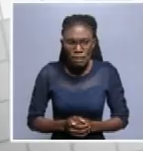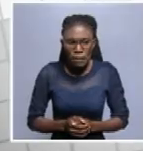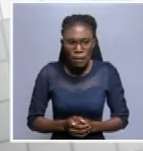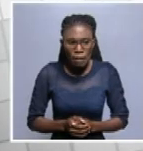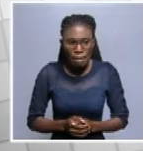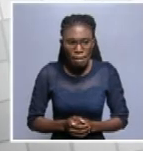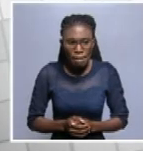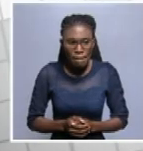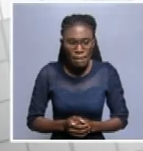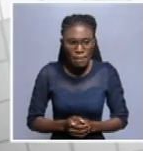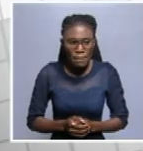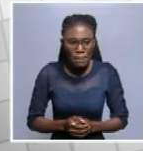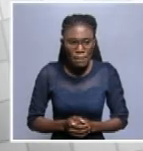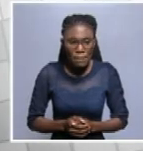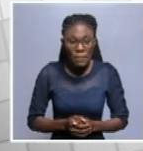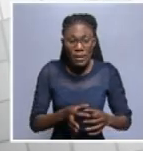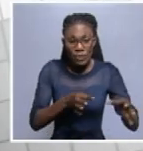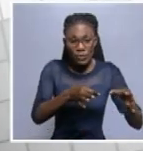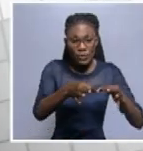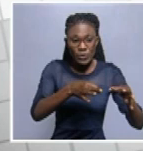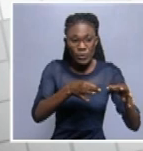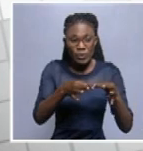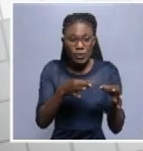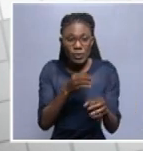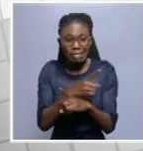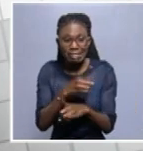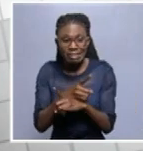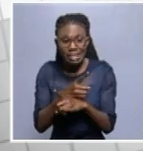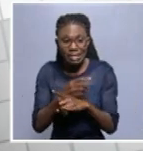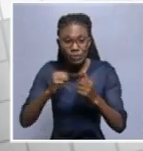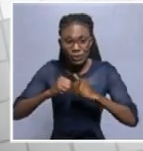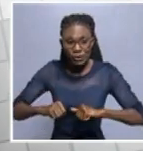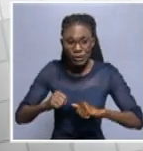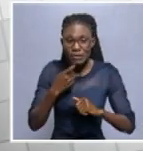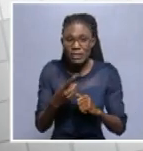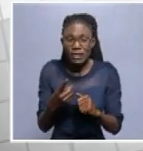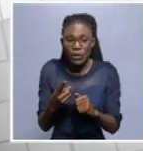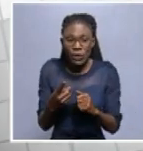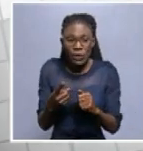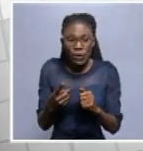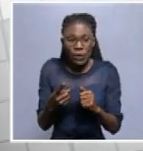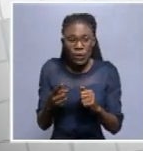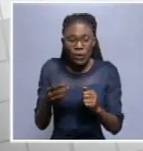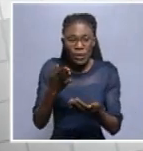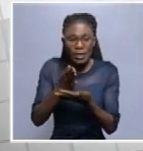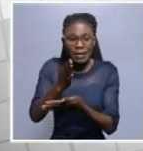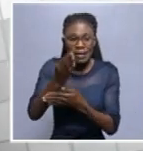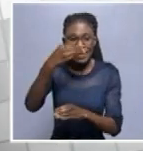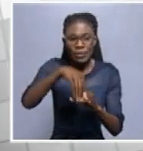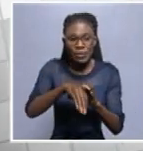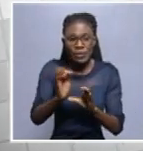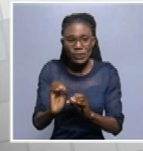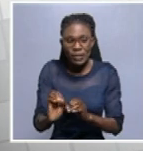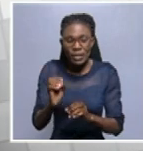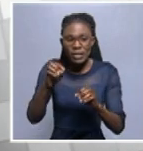Yeah, basically, we can define observer status as limited rights and privileges for states